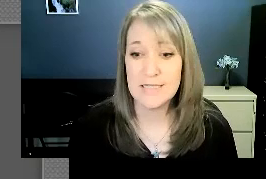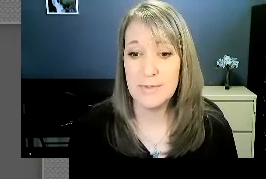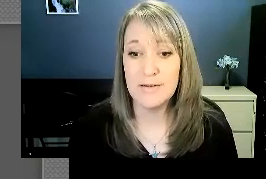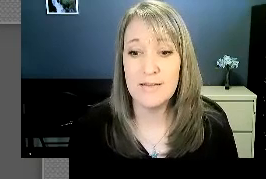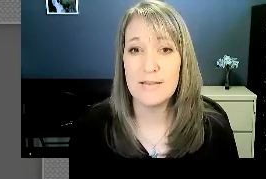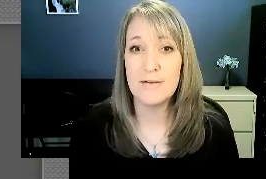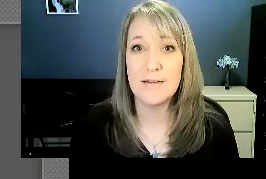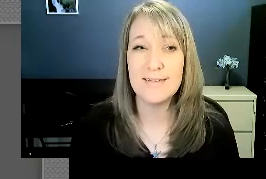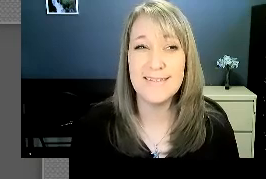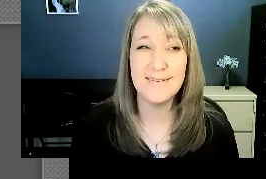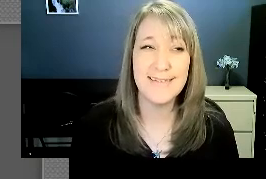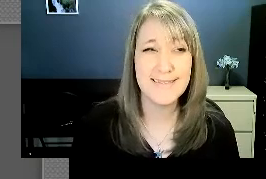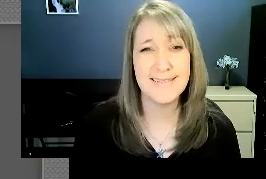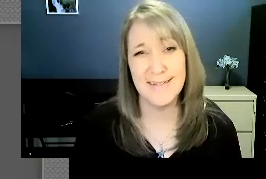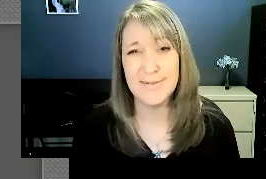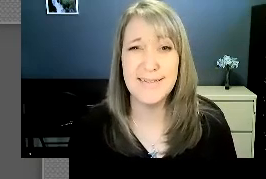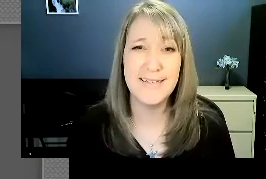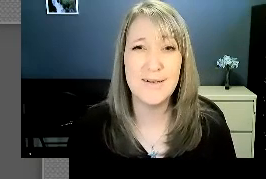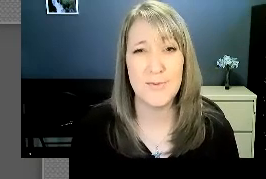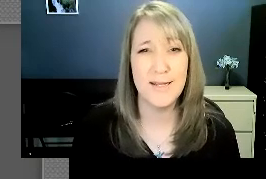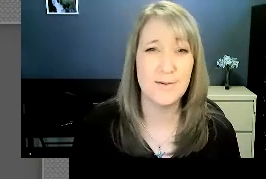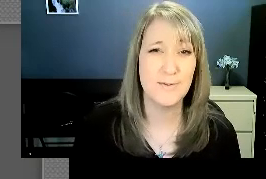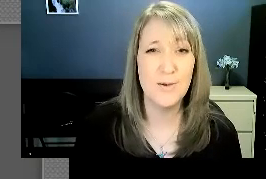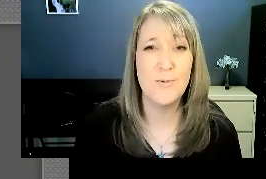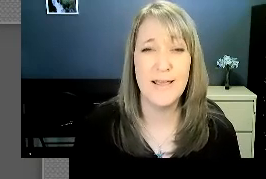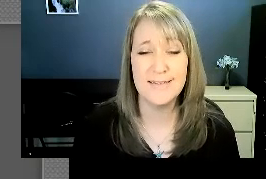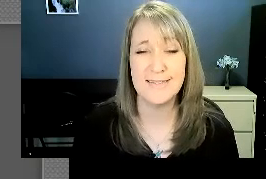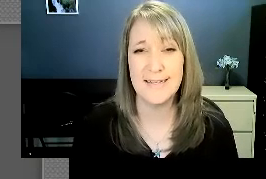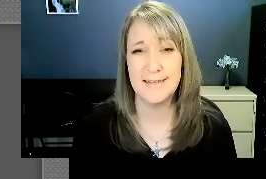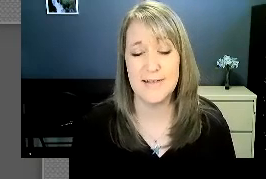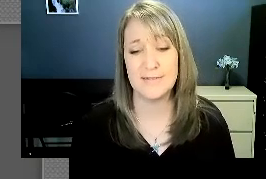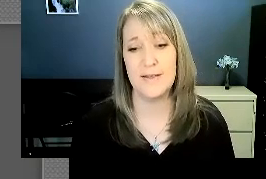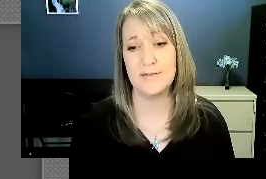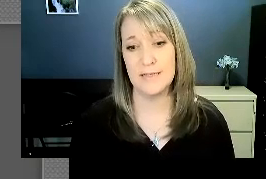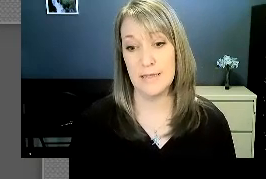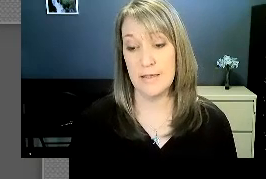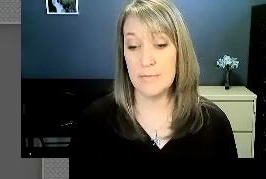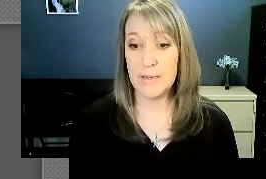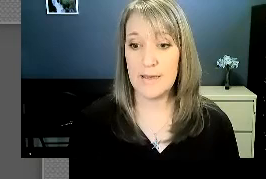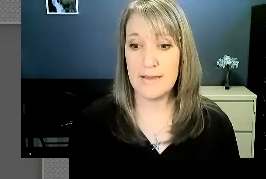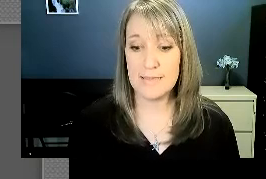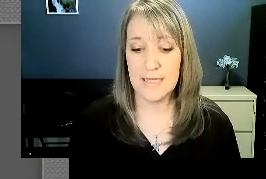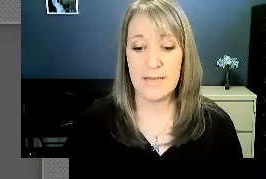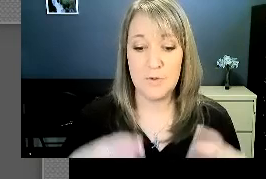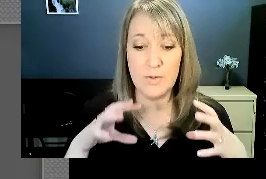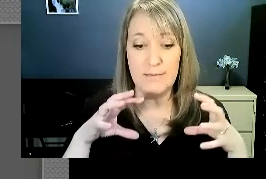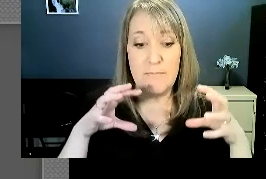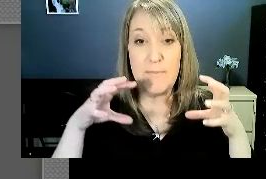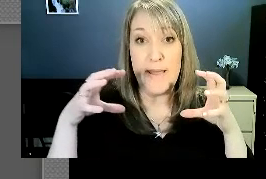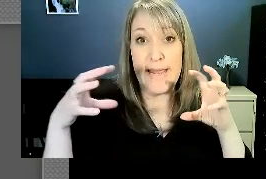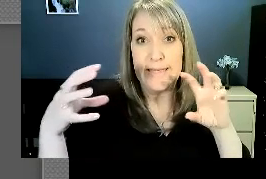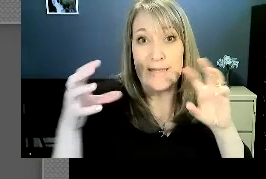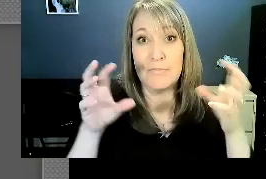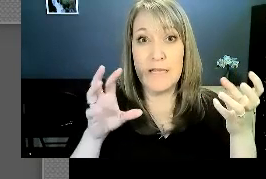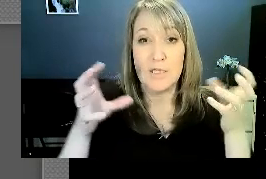get stressed about it. There isn't necessarily a right or wrong way to sign in classifiers because if you